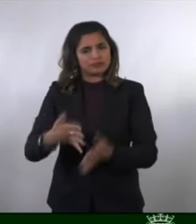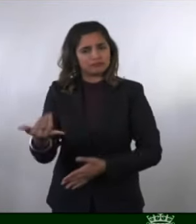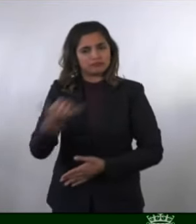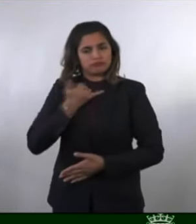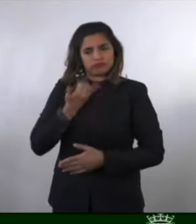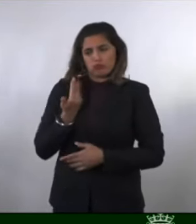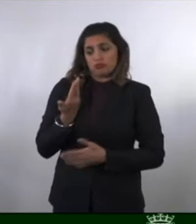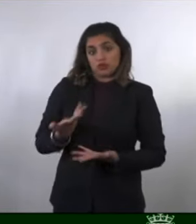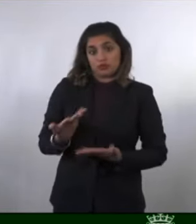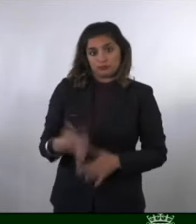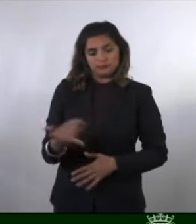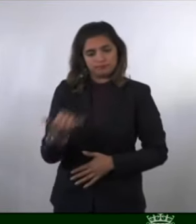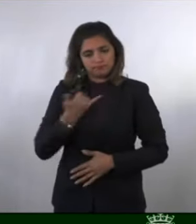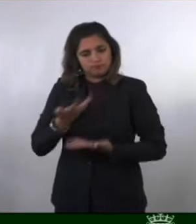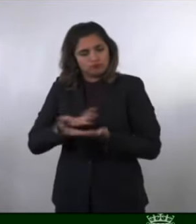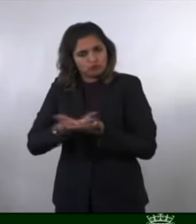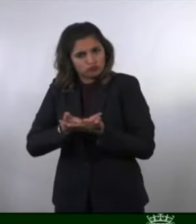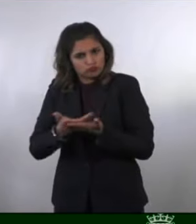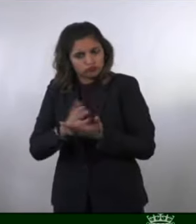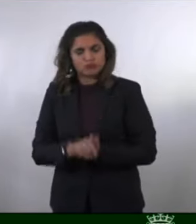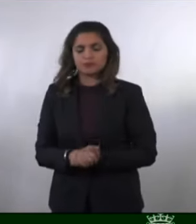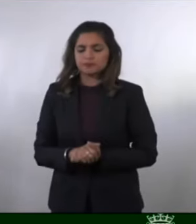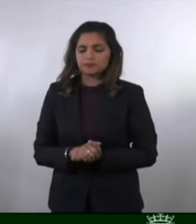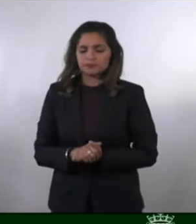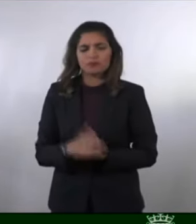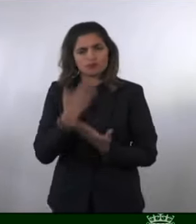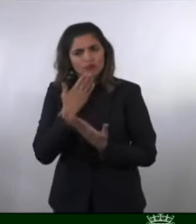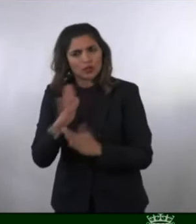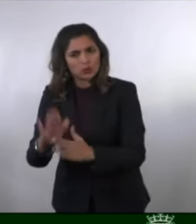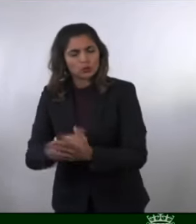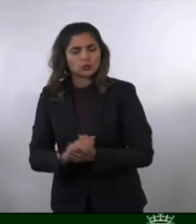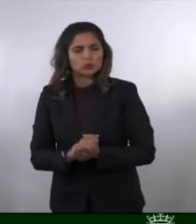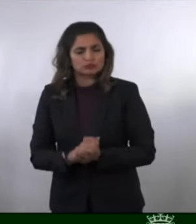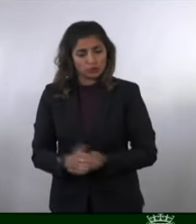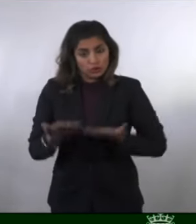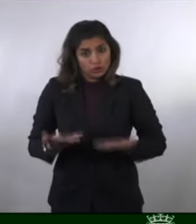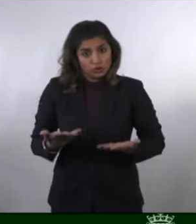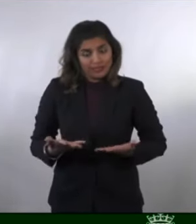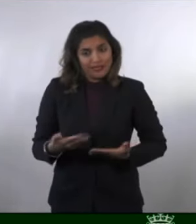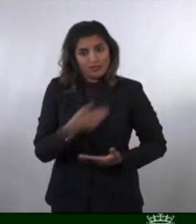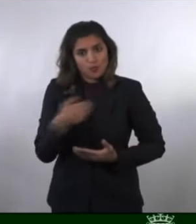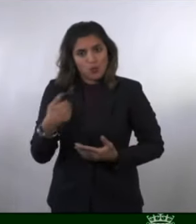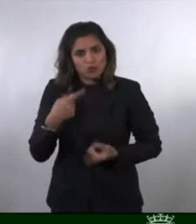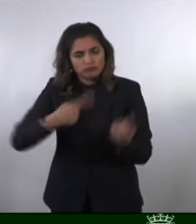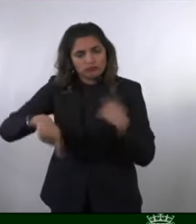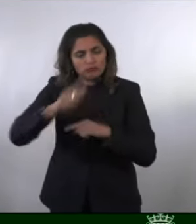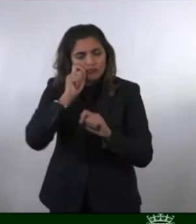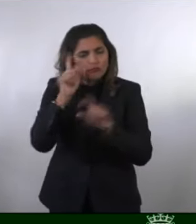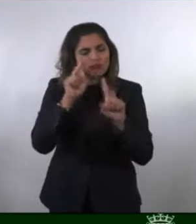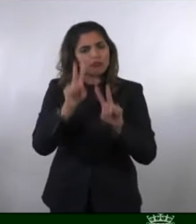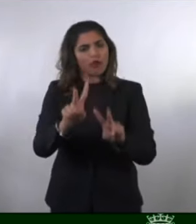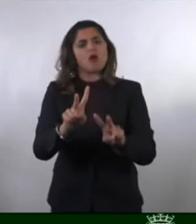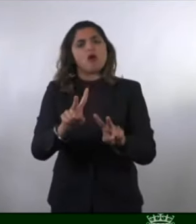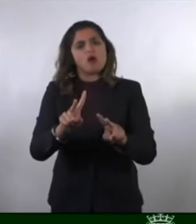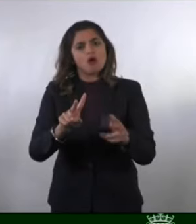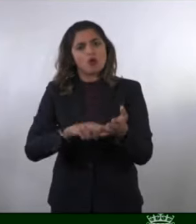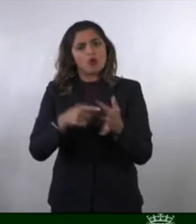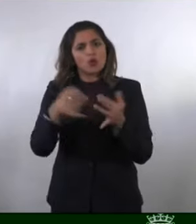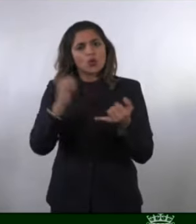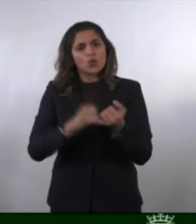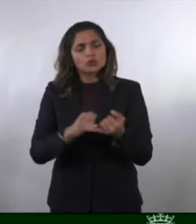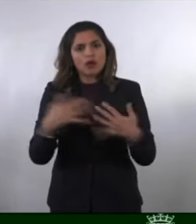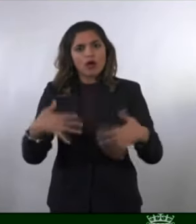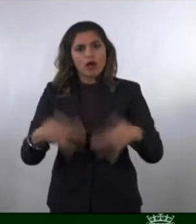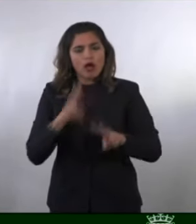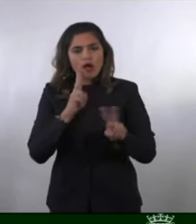this morning, people right across these islands woke up to the more encouraging news on the development of vaccines to fight this